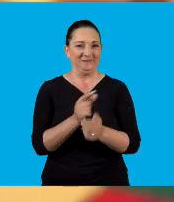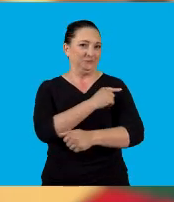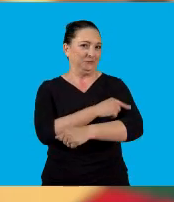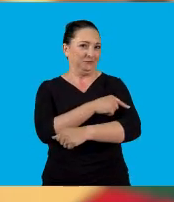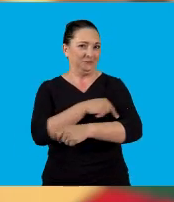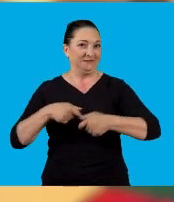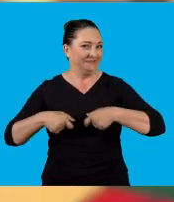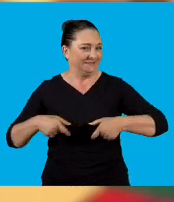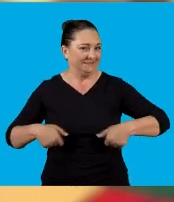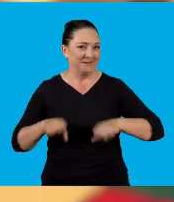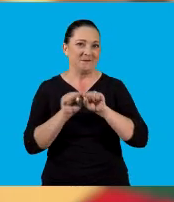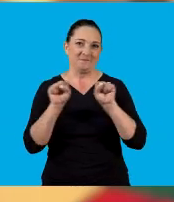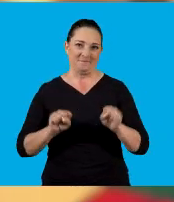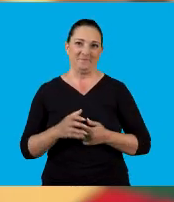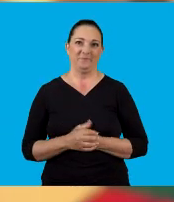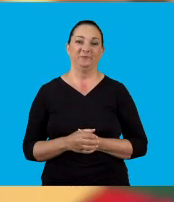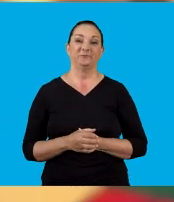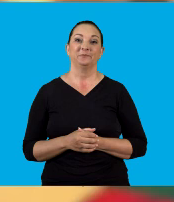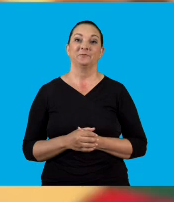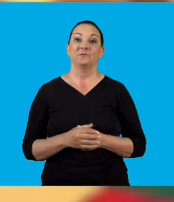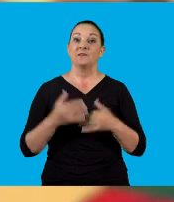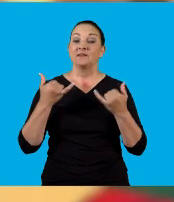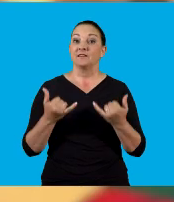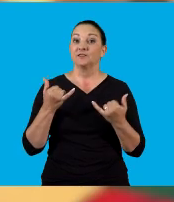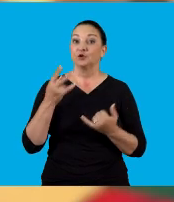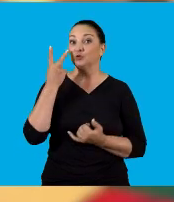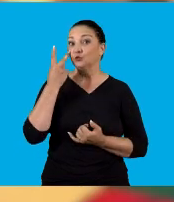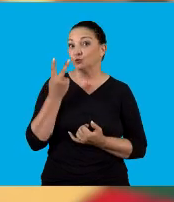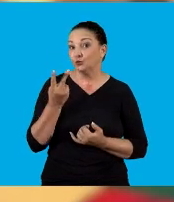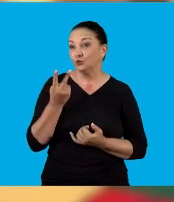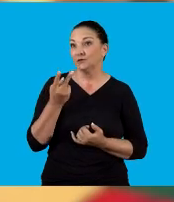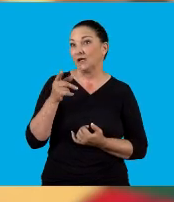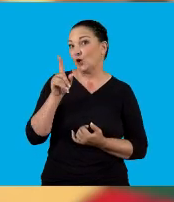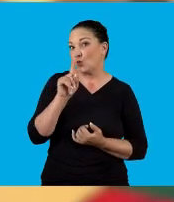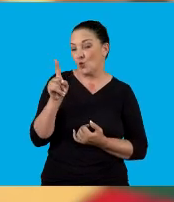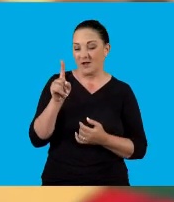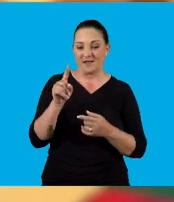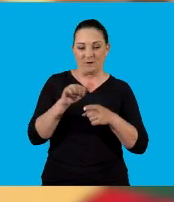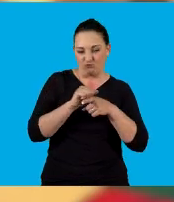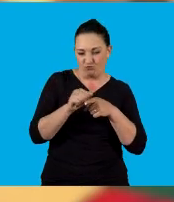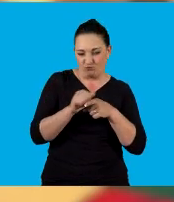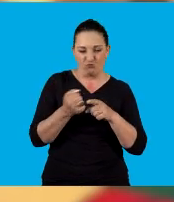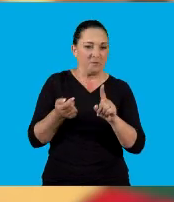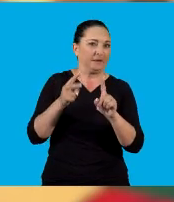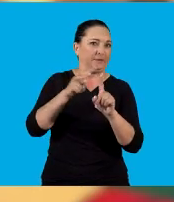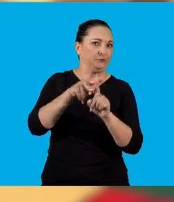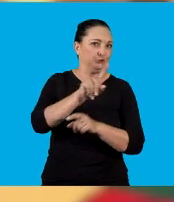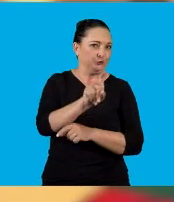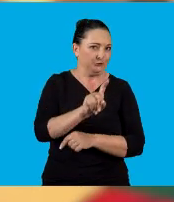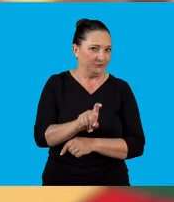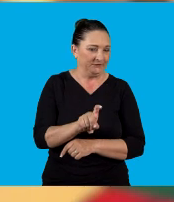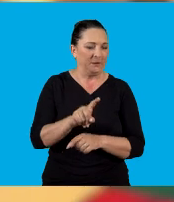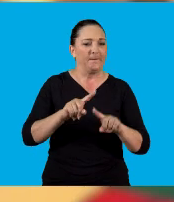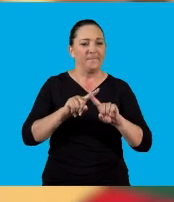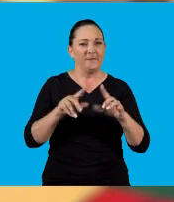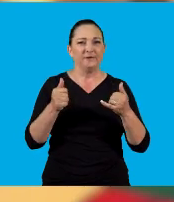system. In this part of the lesson, we are going to look at practice and application questions